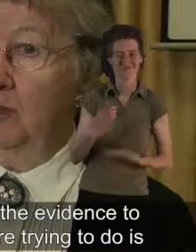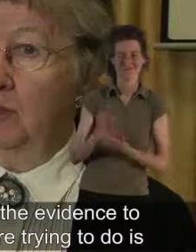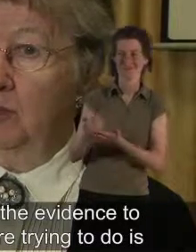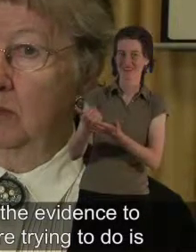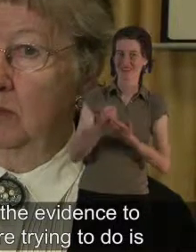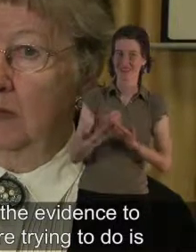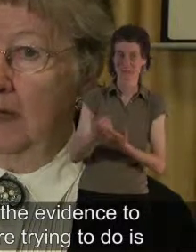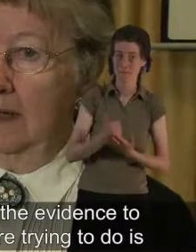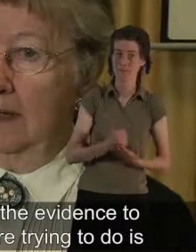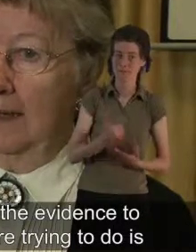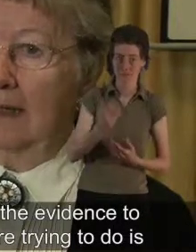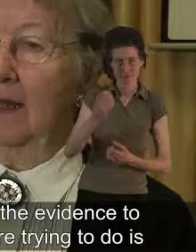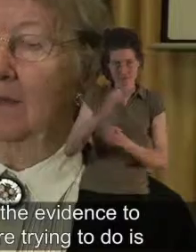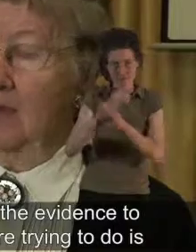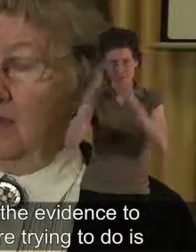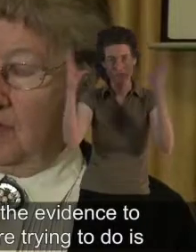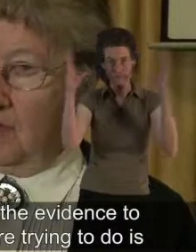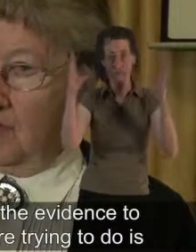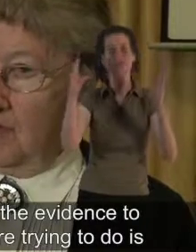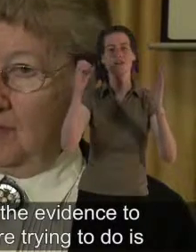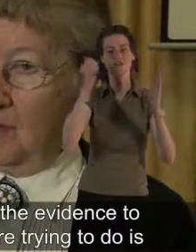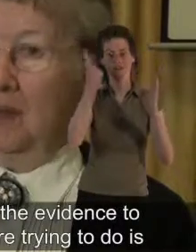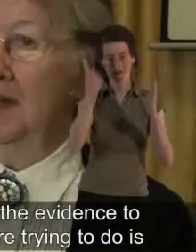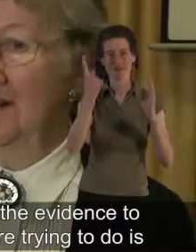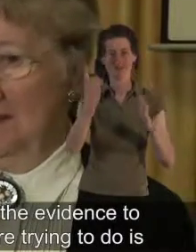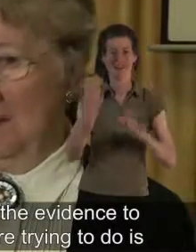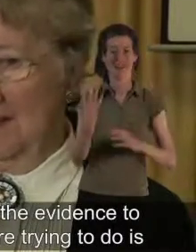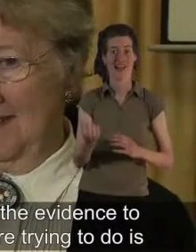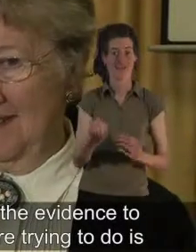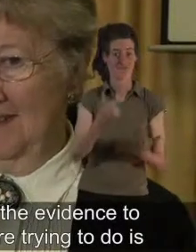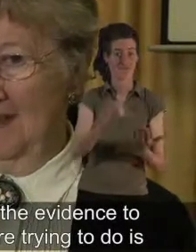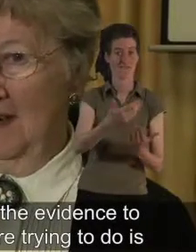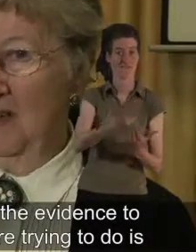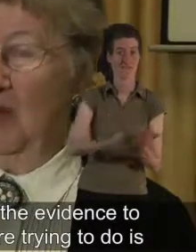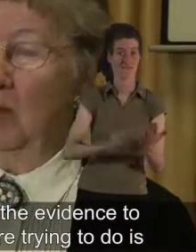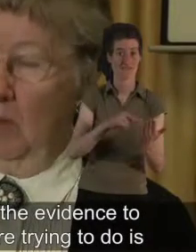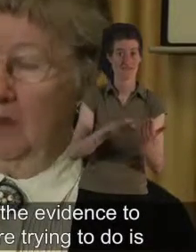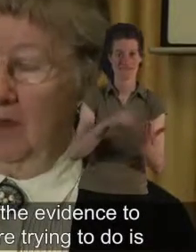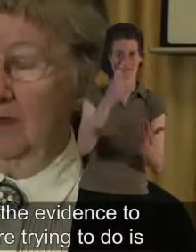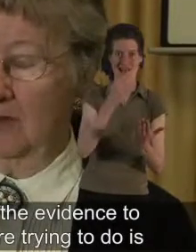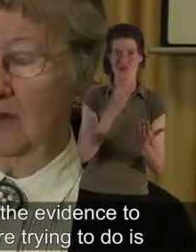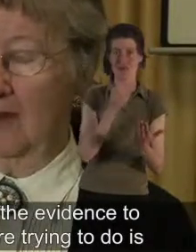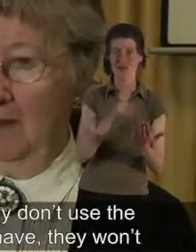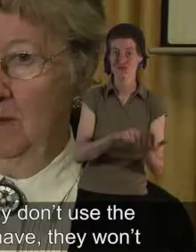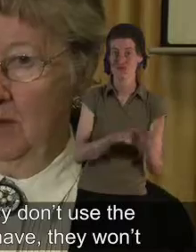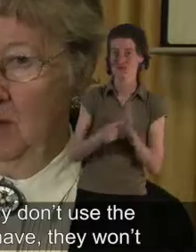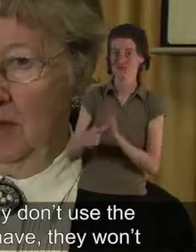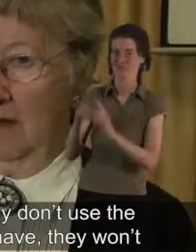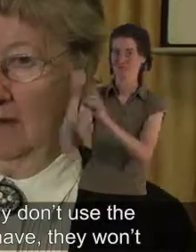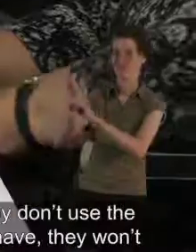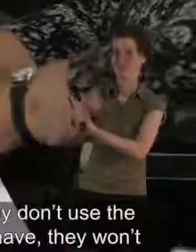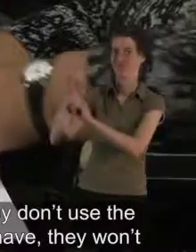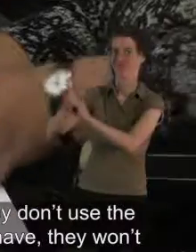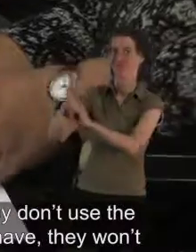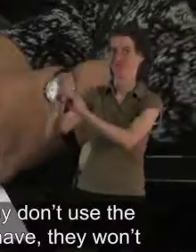how to get the evidence to win the arguments. So what we're trying to do is to help them through